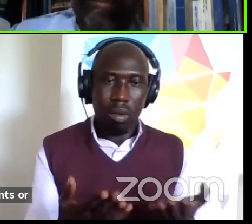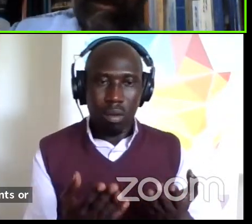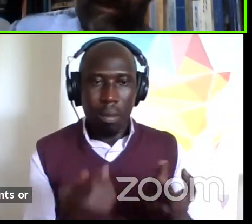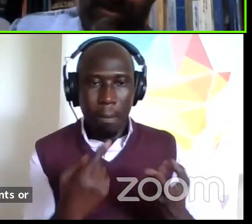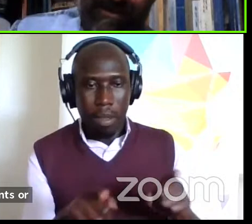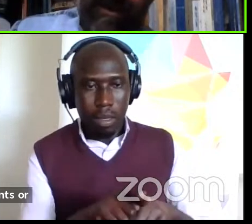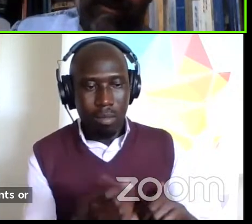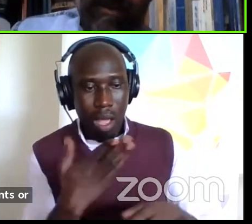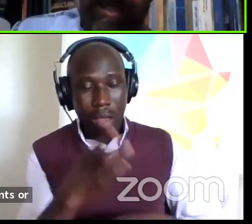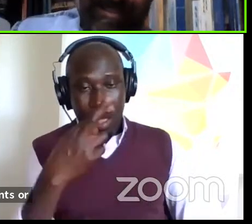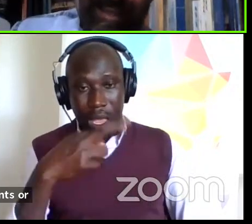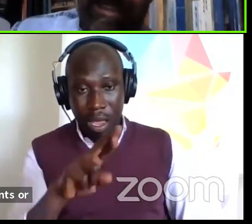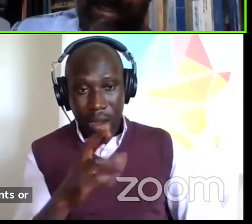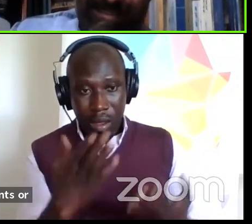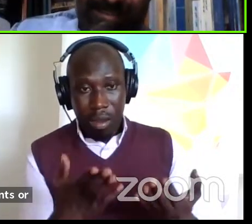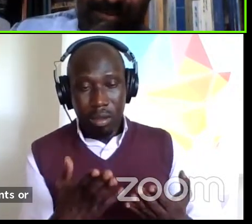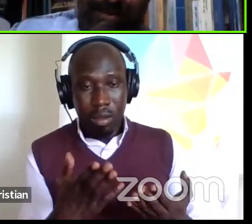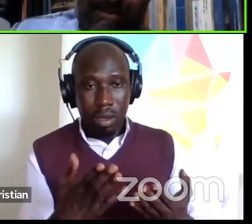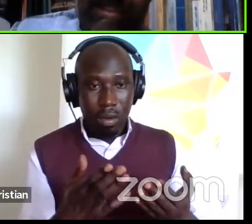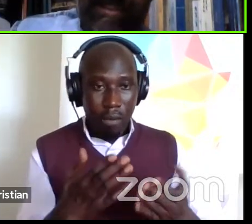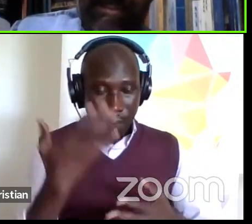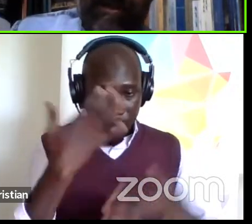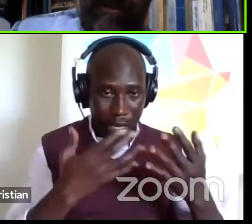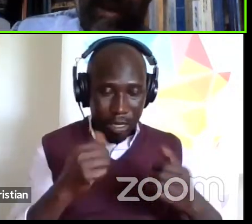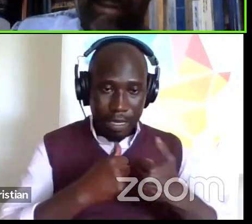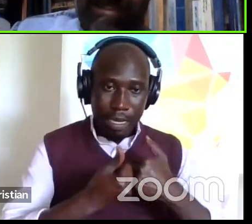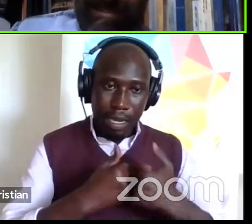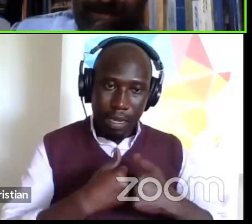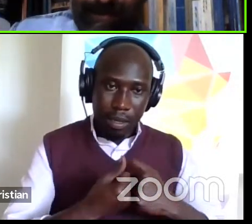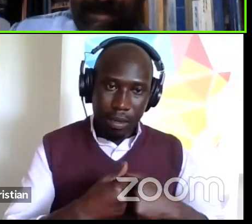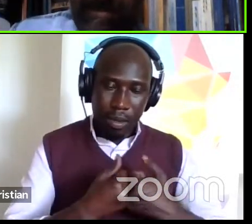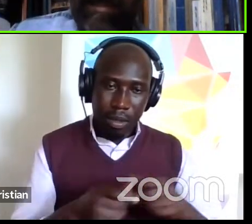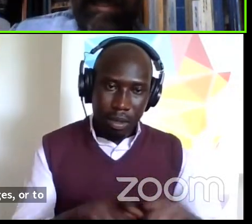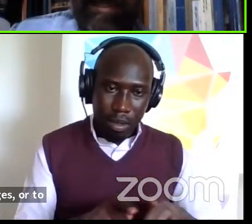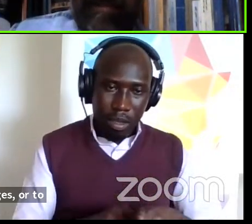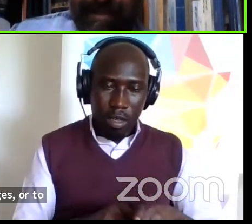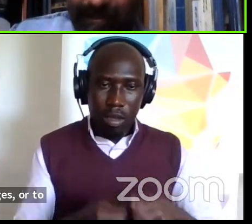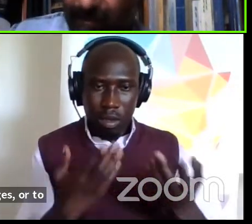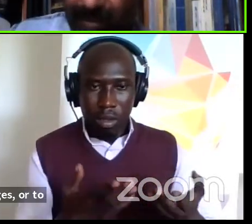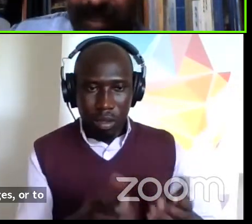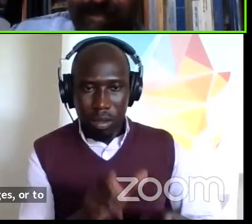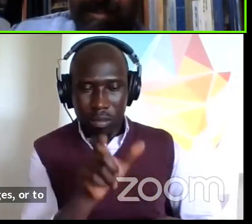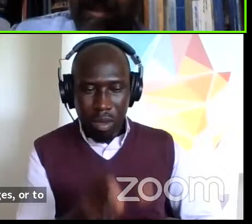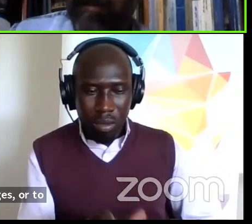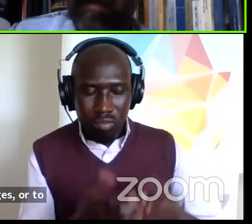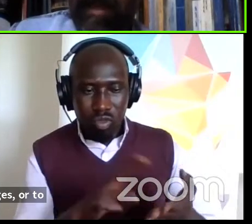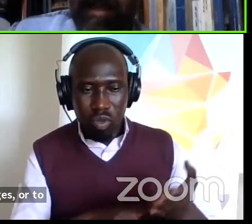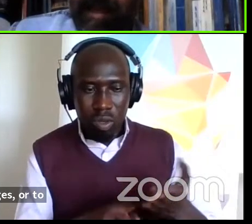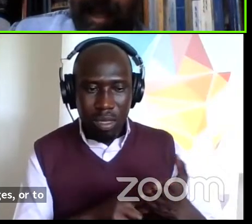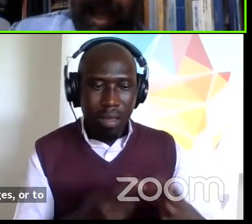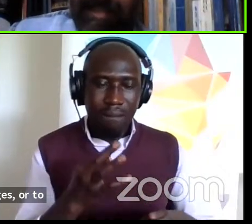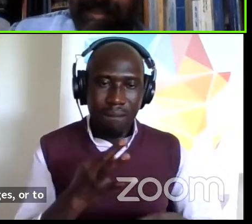have a right to challenge this or to fight this by using the fake news. And